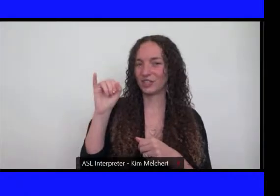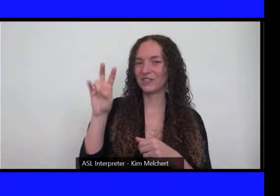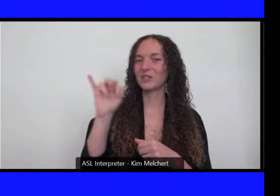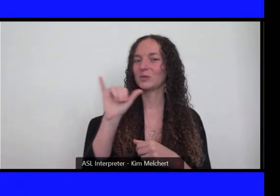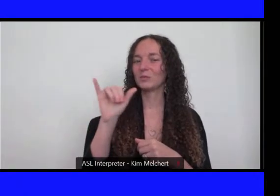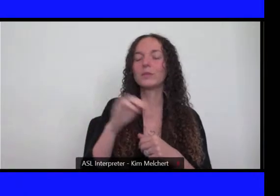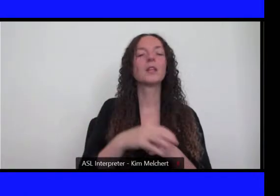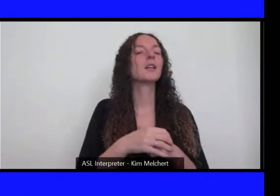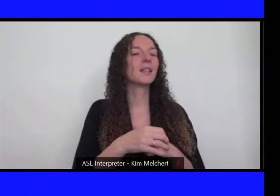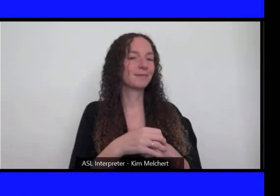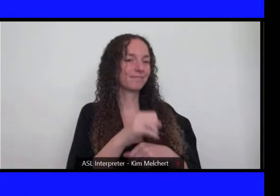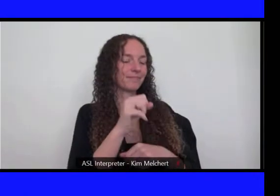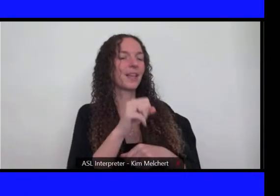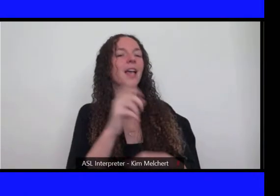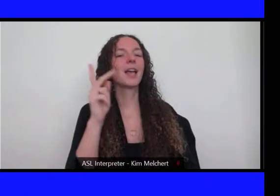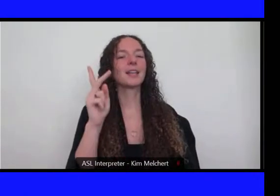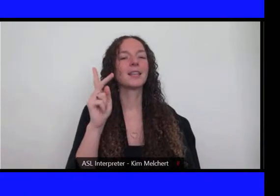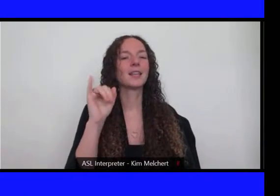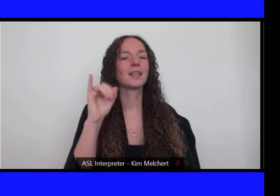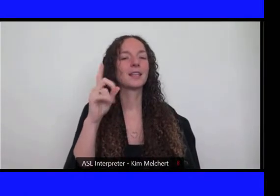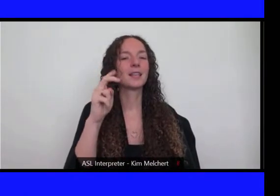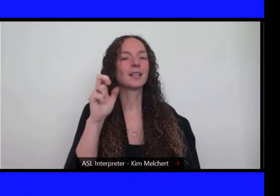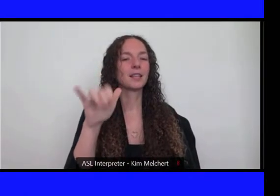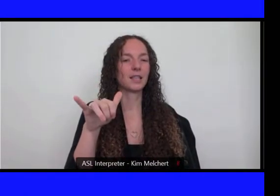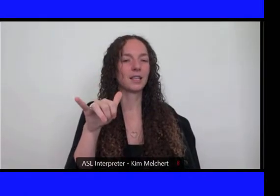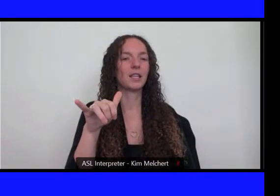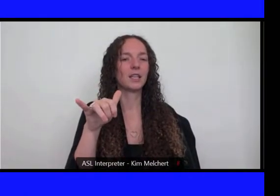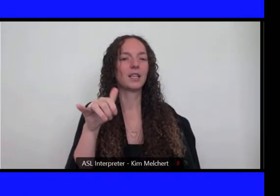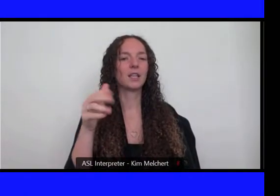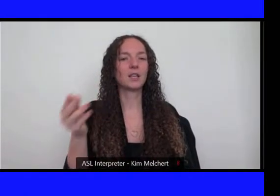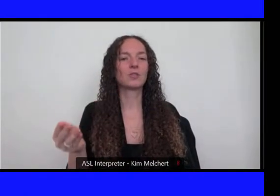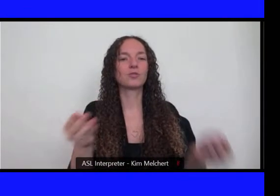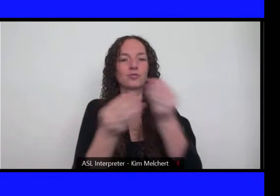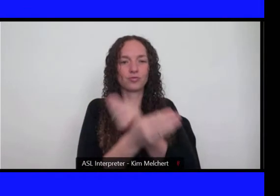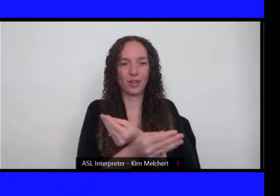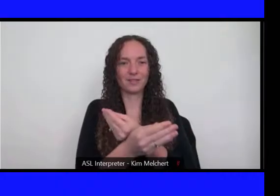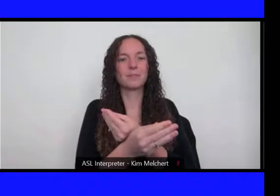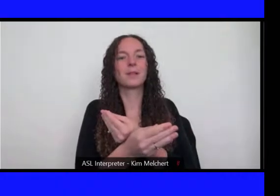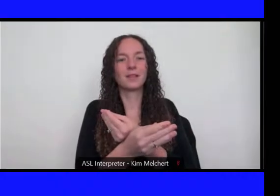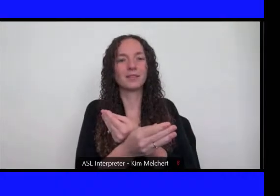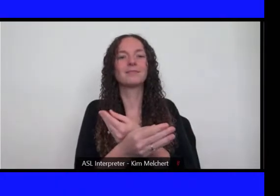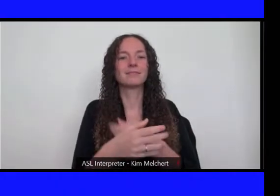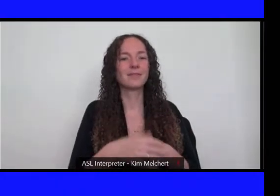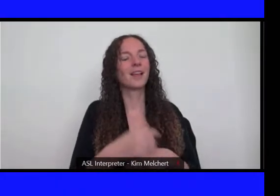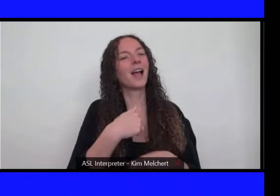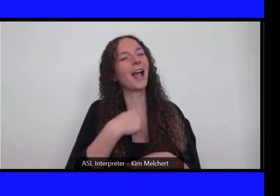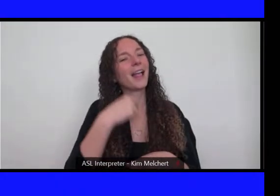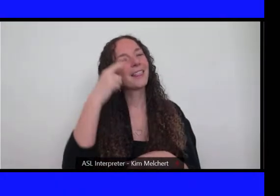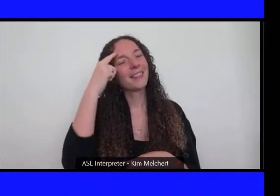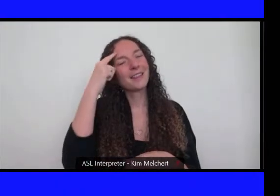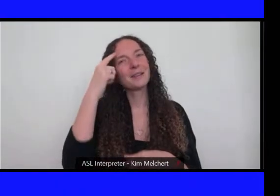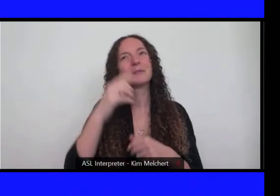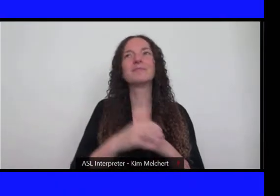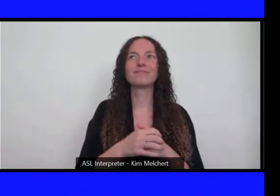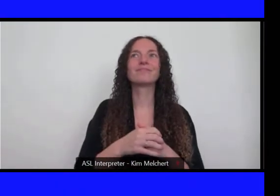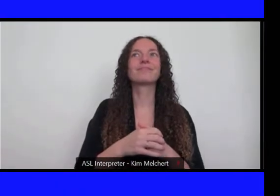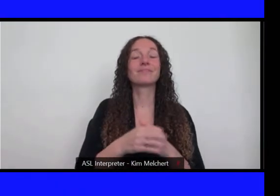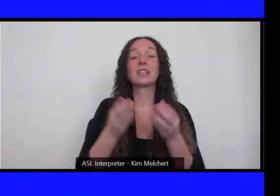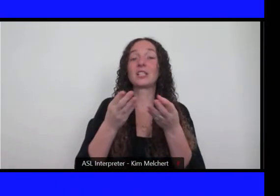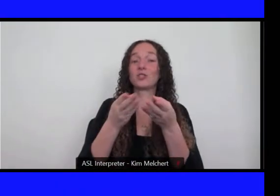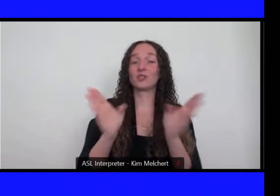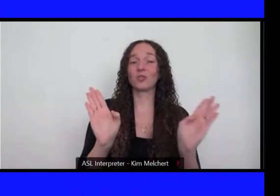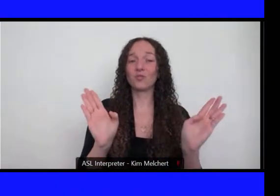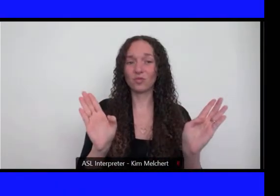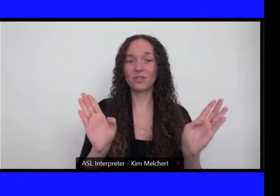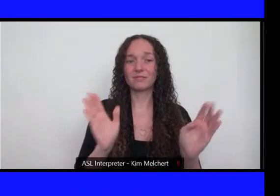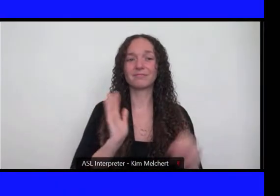certain awkwardness between the childhood and the adult stage, because I think there's a lot of dropping out